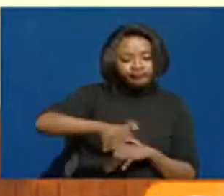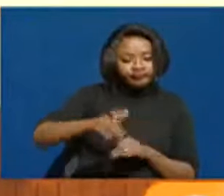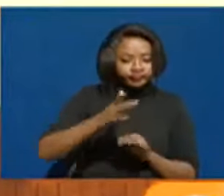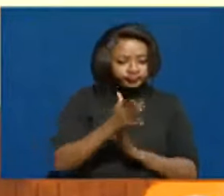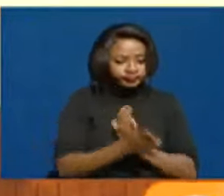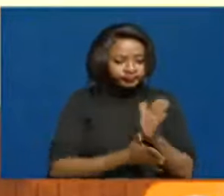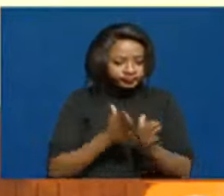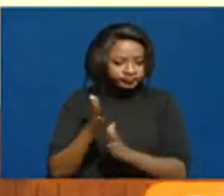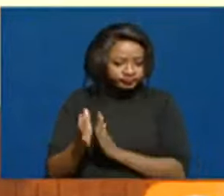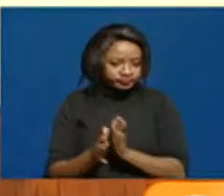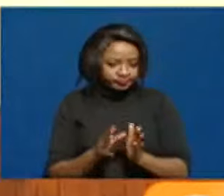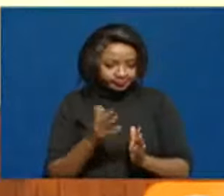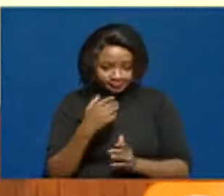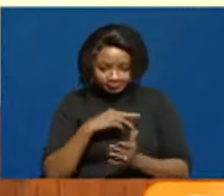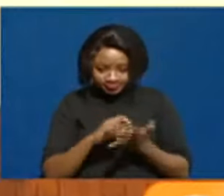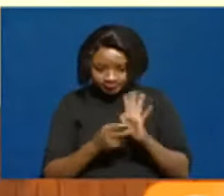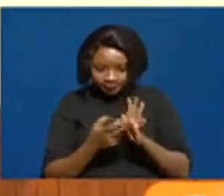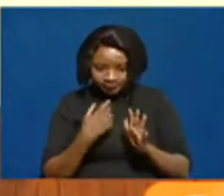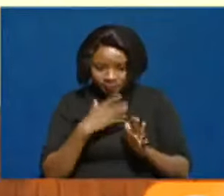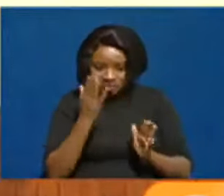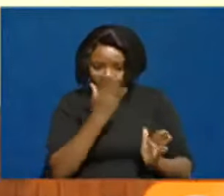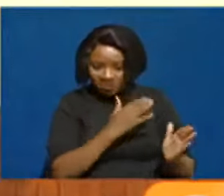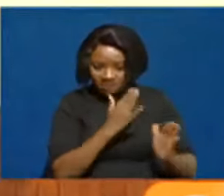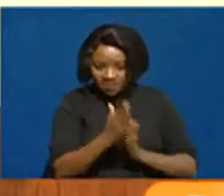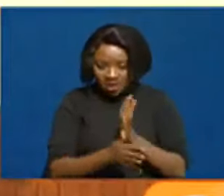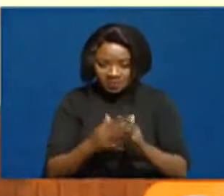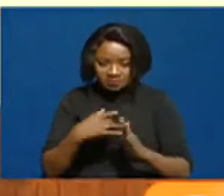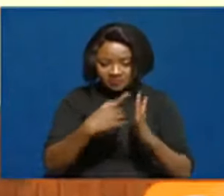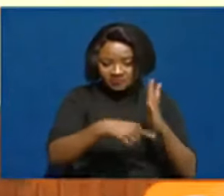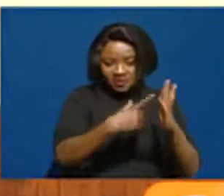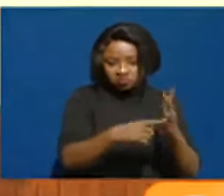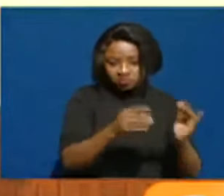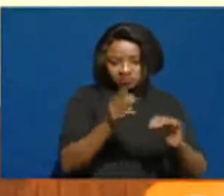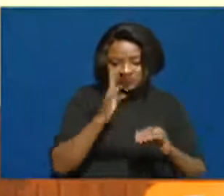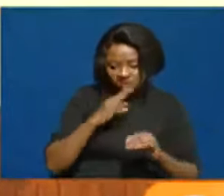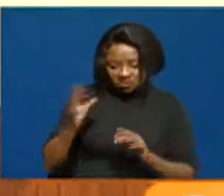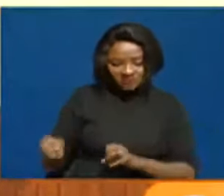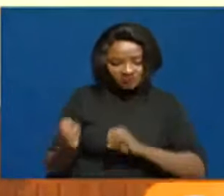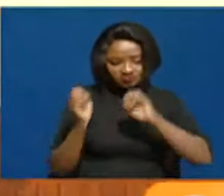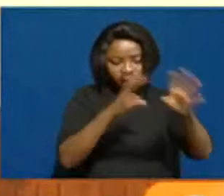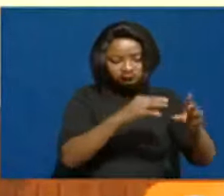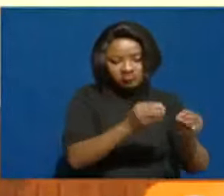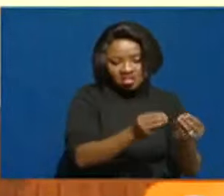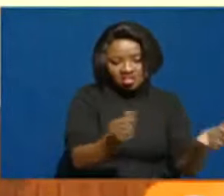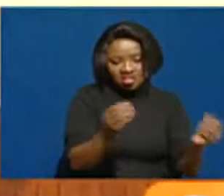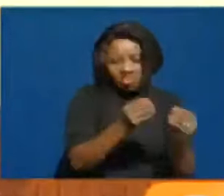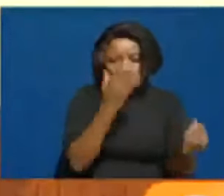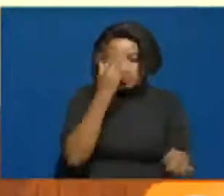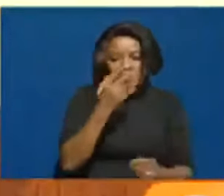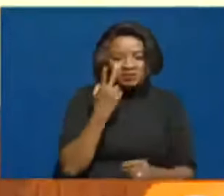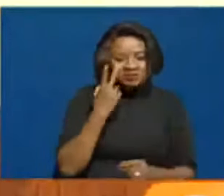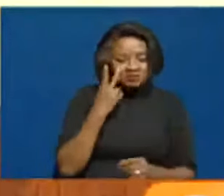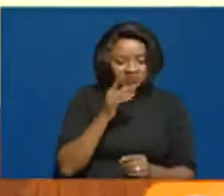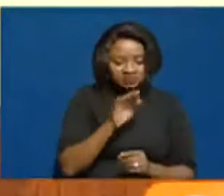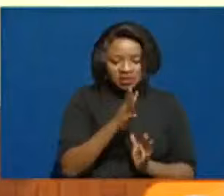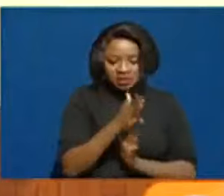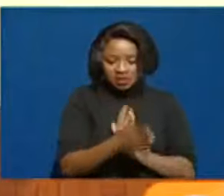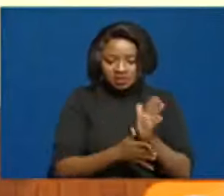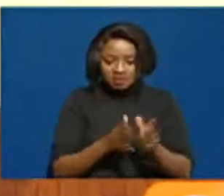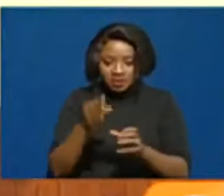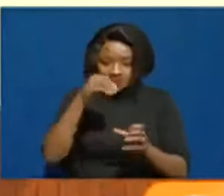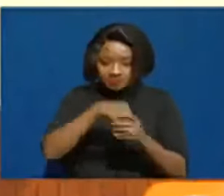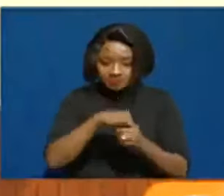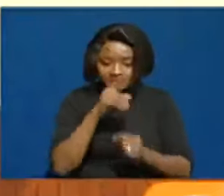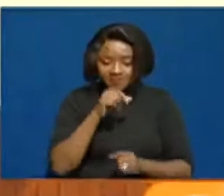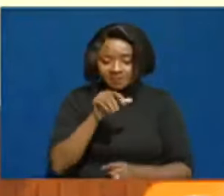any plan to build even a recycling plant or a waste management plant? Because have you seen that in the county integrated development plan or even the